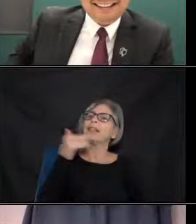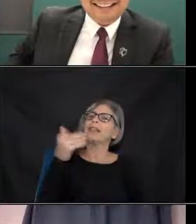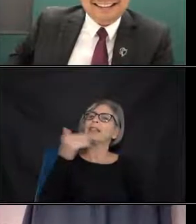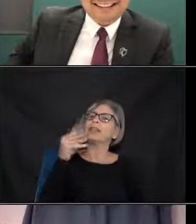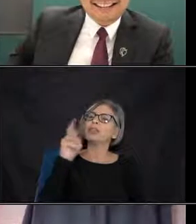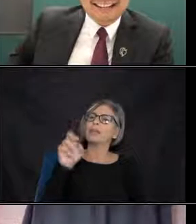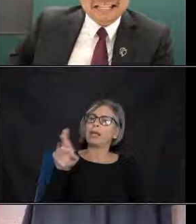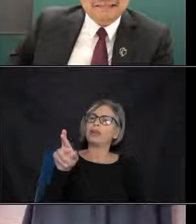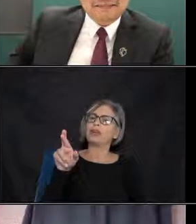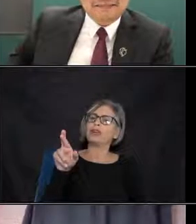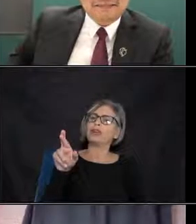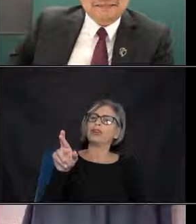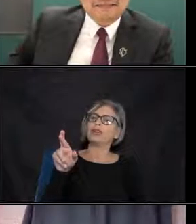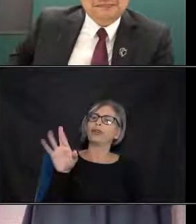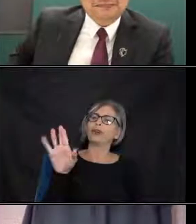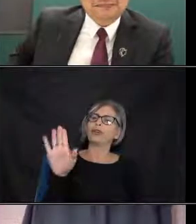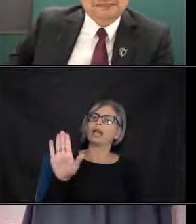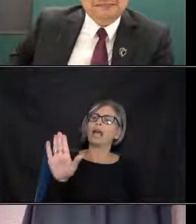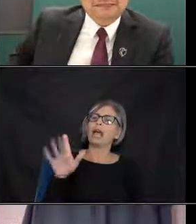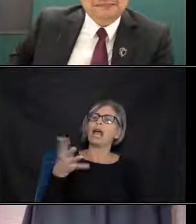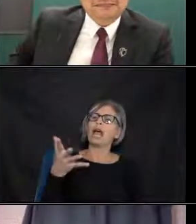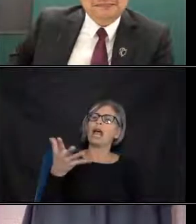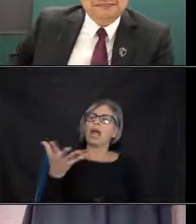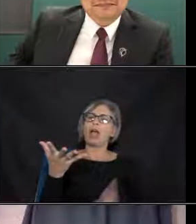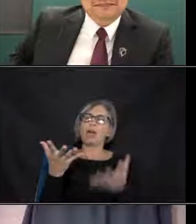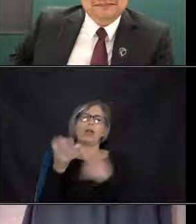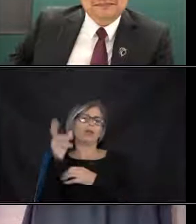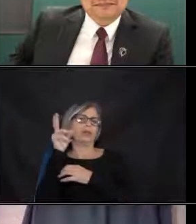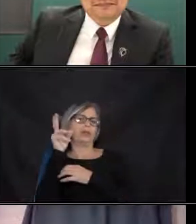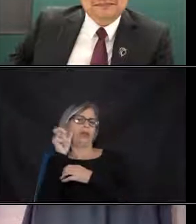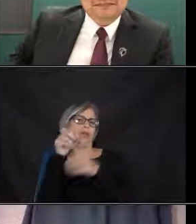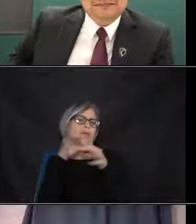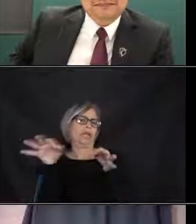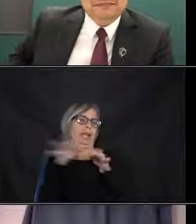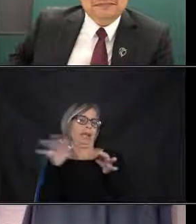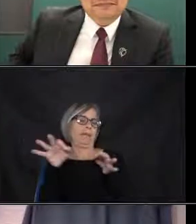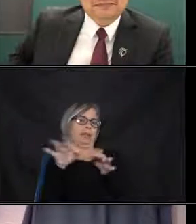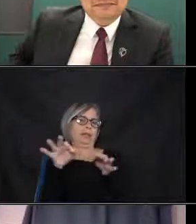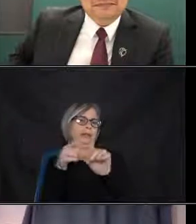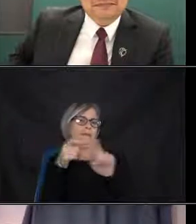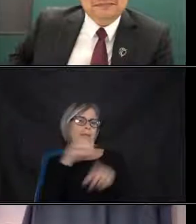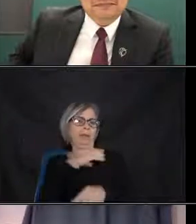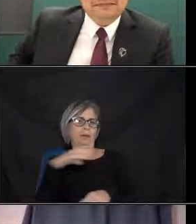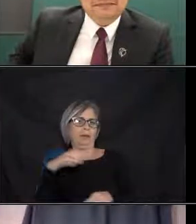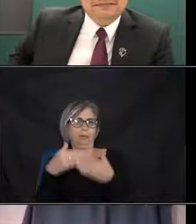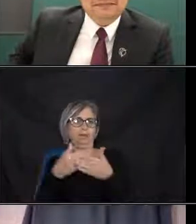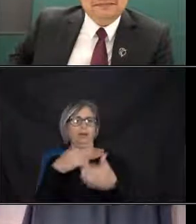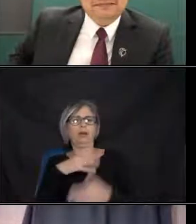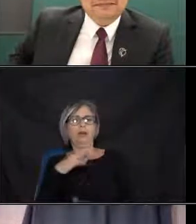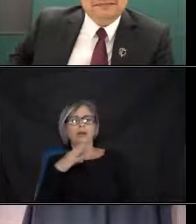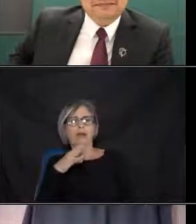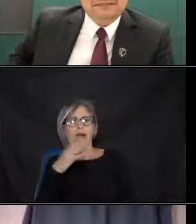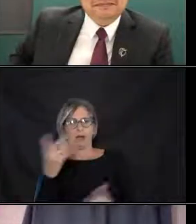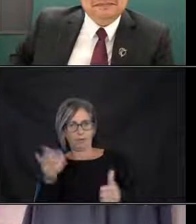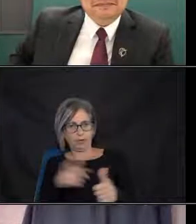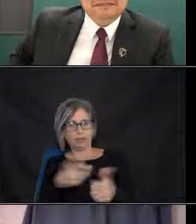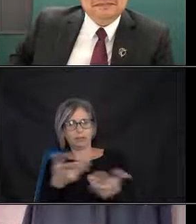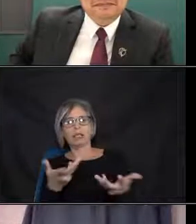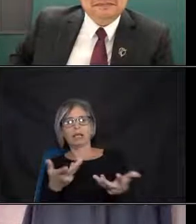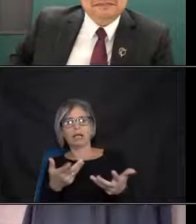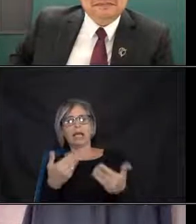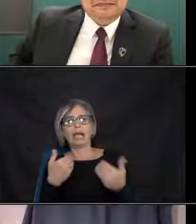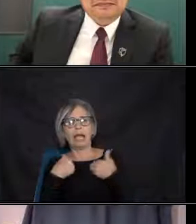Mayor. And I wanted to just kind of hear the comments from my colleagues prior to speaking, because I always just like to like have